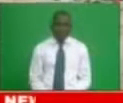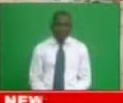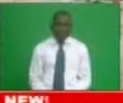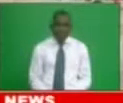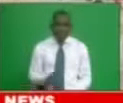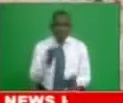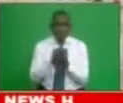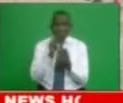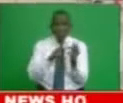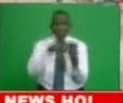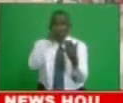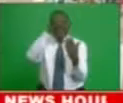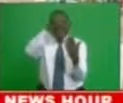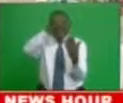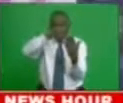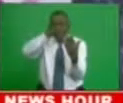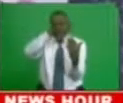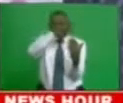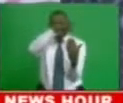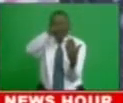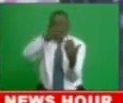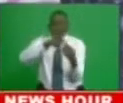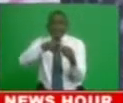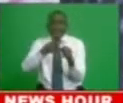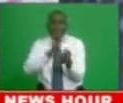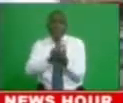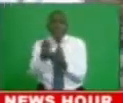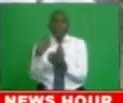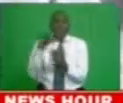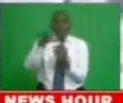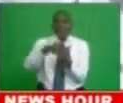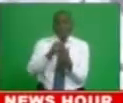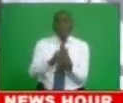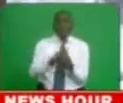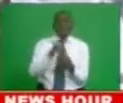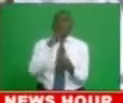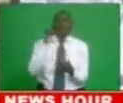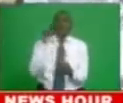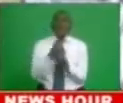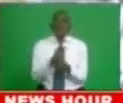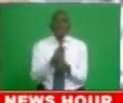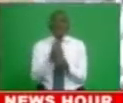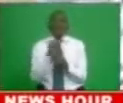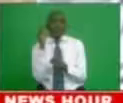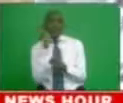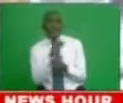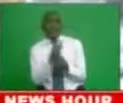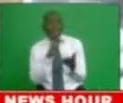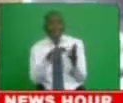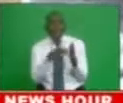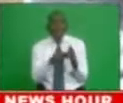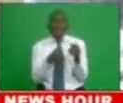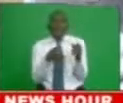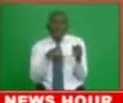This graffiti and mural painting, which started some 2 weeks ago, is not just for amusement. The meaning it carries